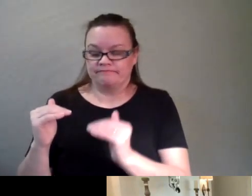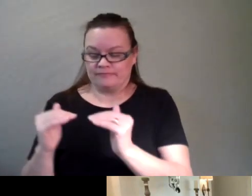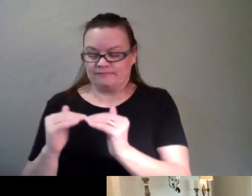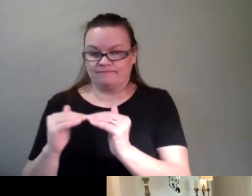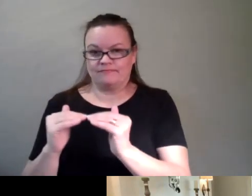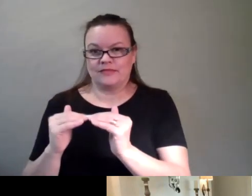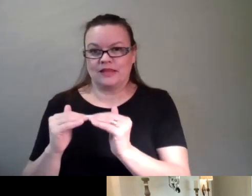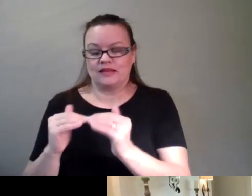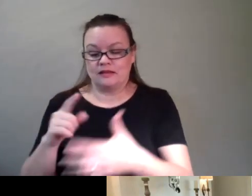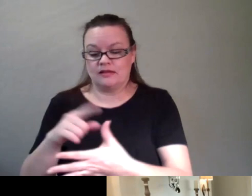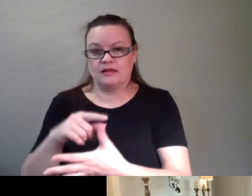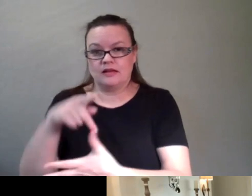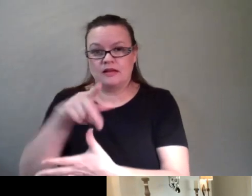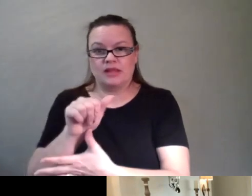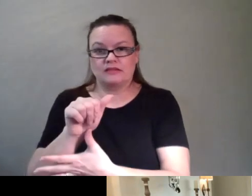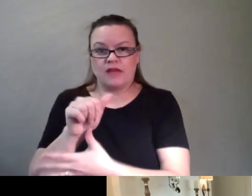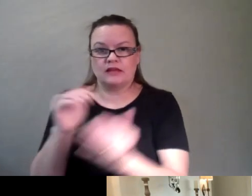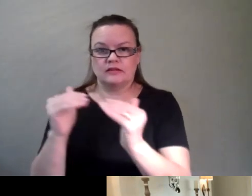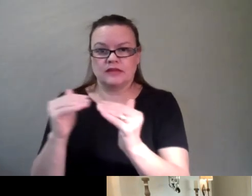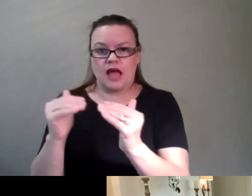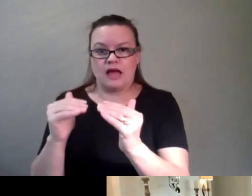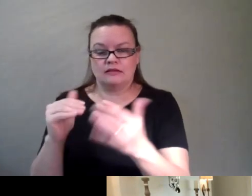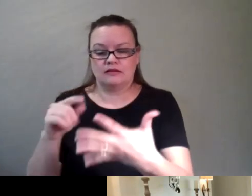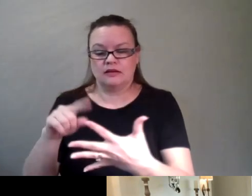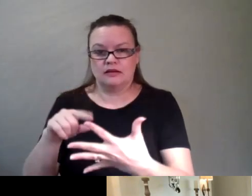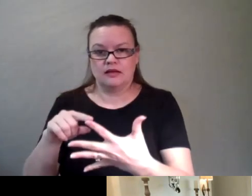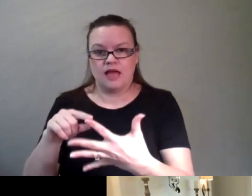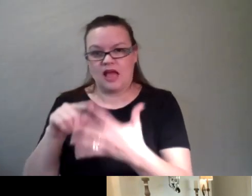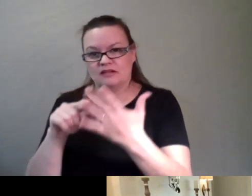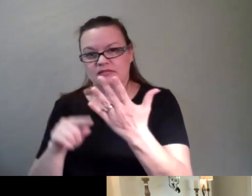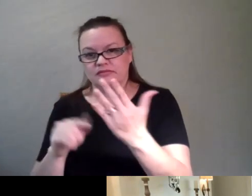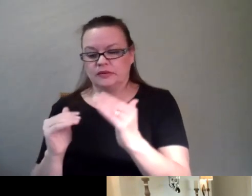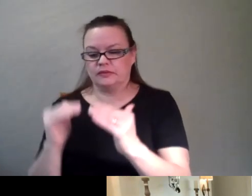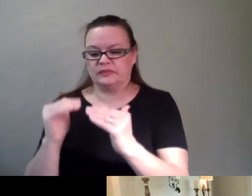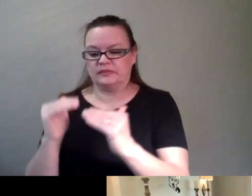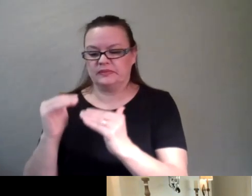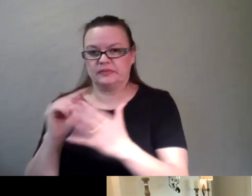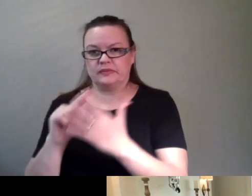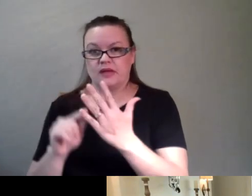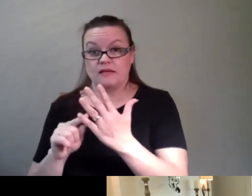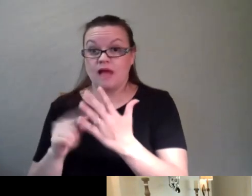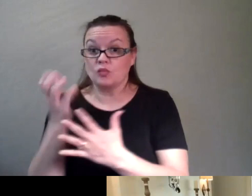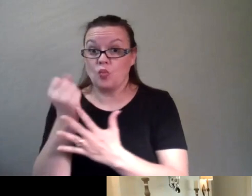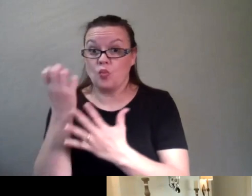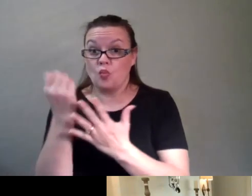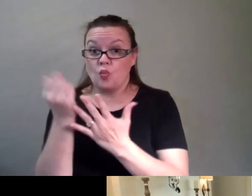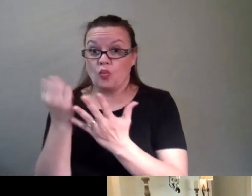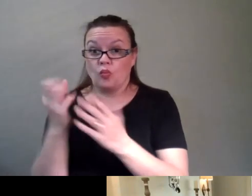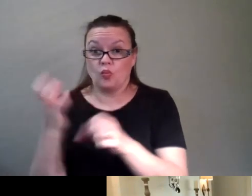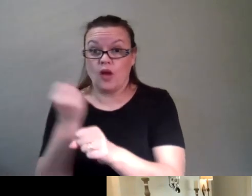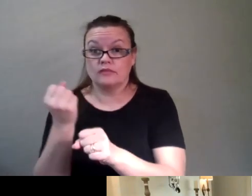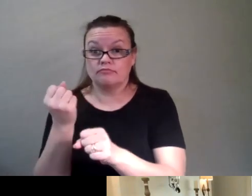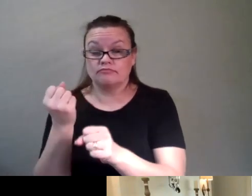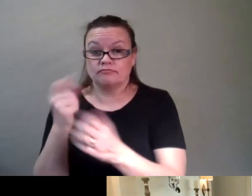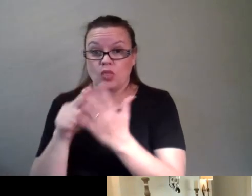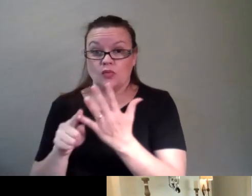in Pennsylvania and he was slightly ahead in all the other states. And he won those states. And it was that